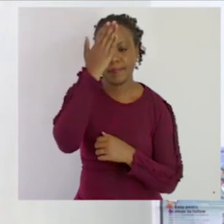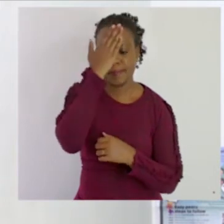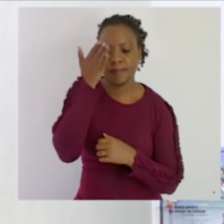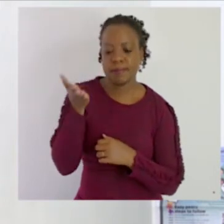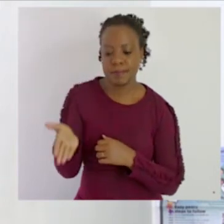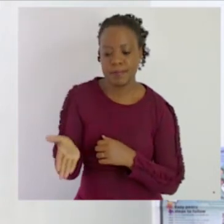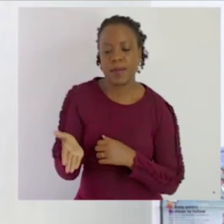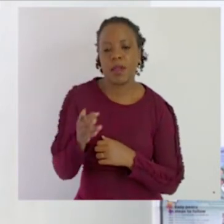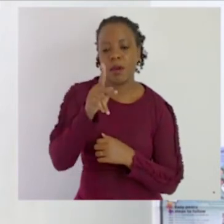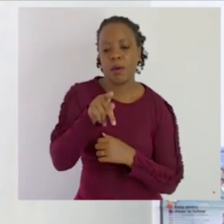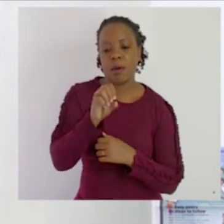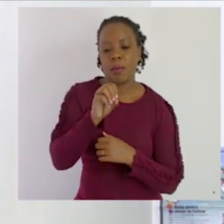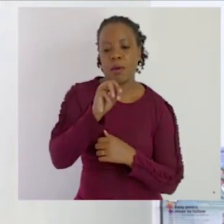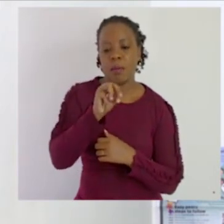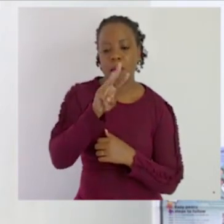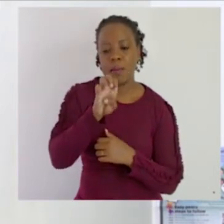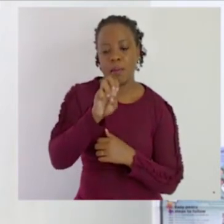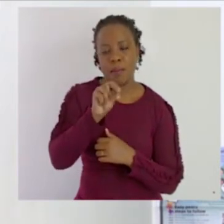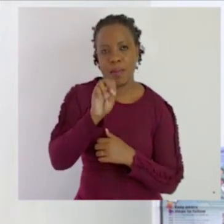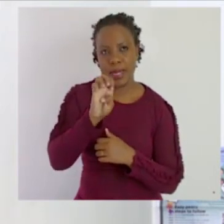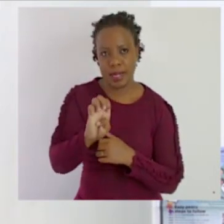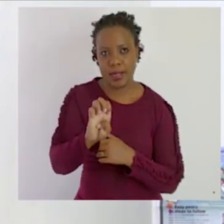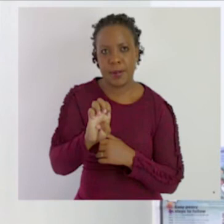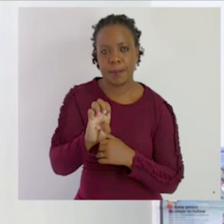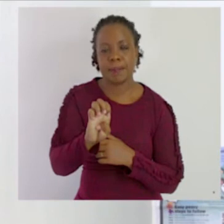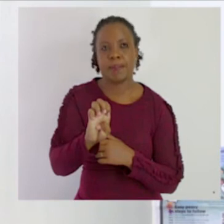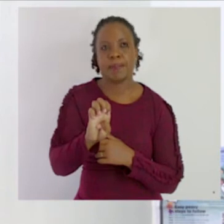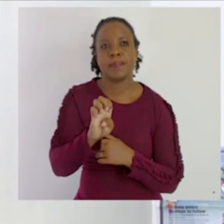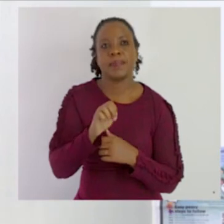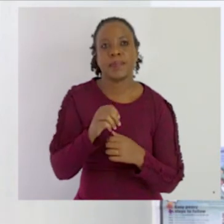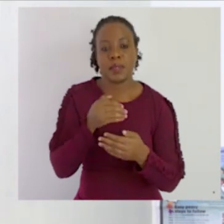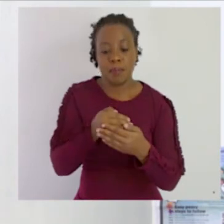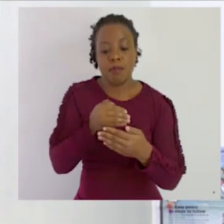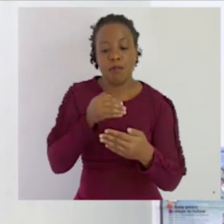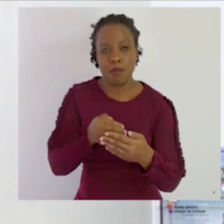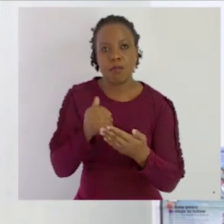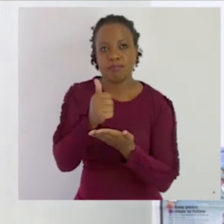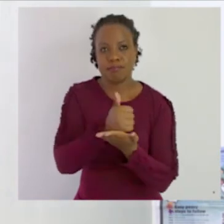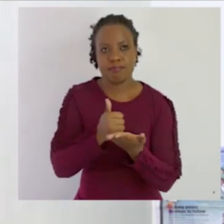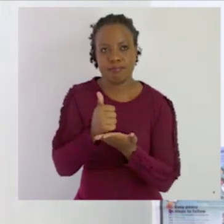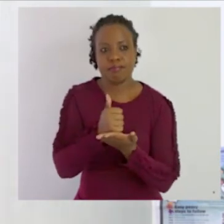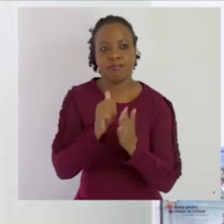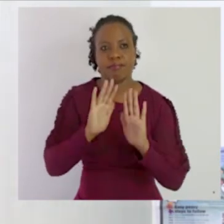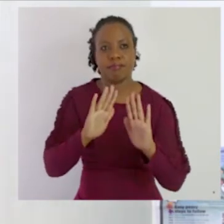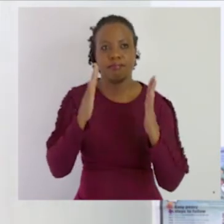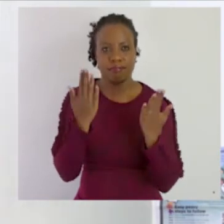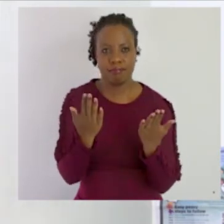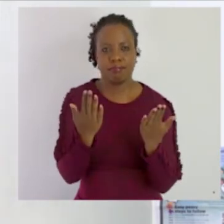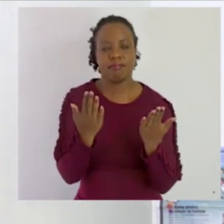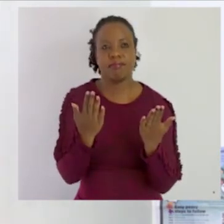Pomwene. We are going to take you through today's lesson, but before that, let us